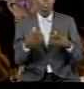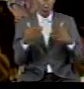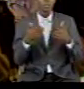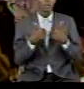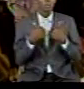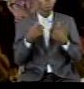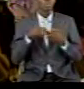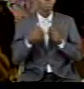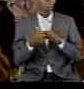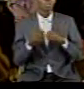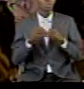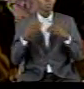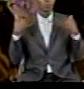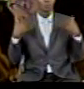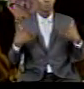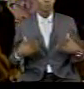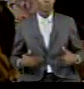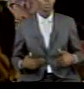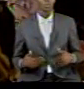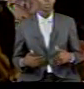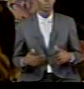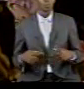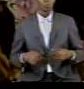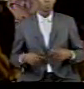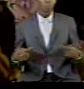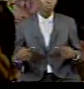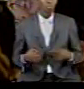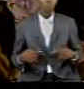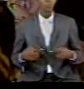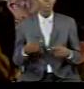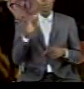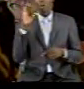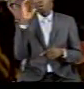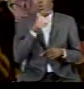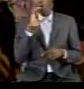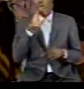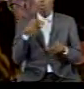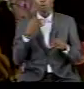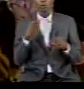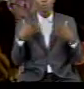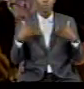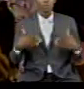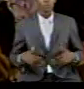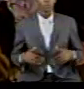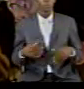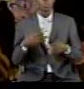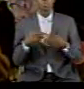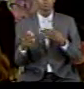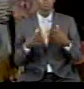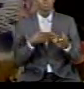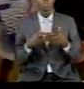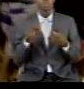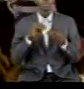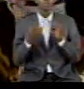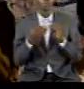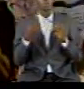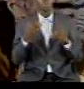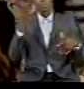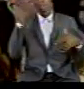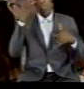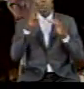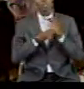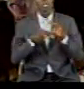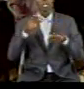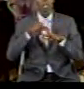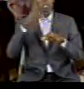talking about headache, stomach pain, hotness of the body. But no matter their number, at the final amen,